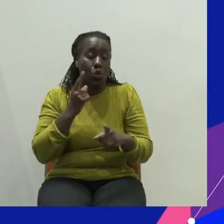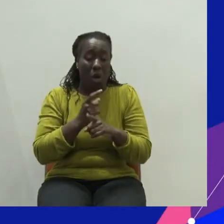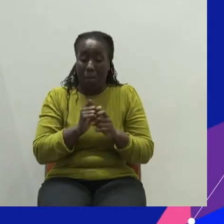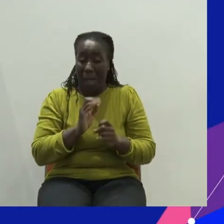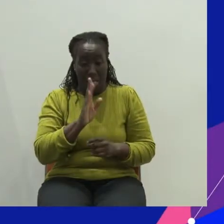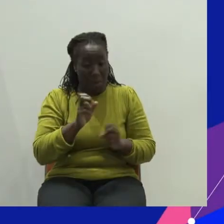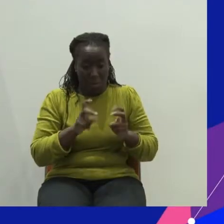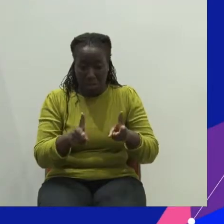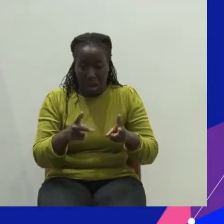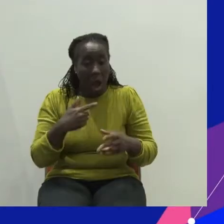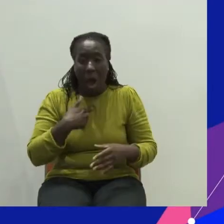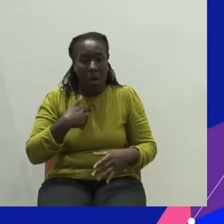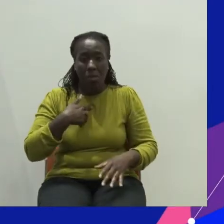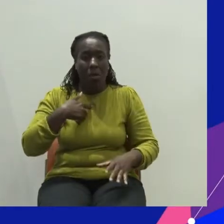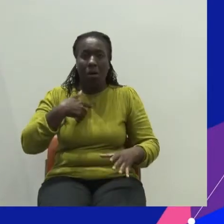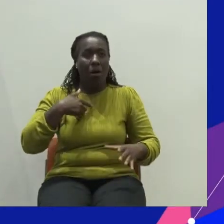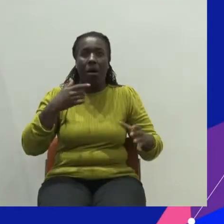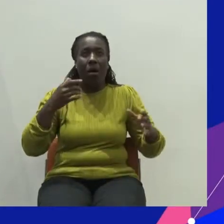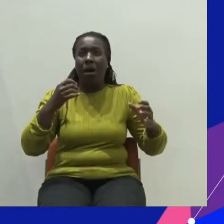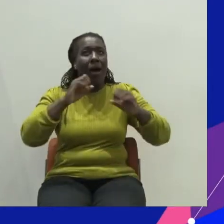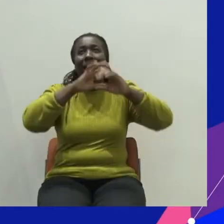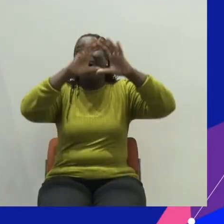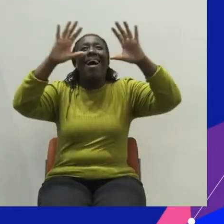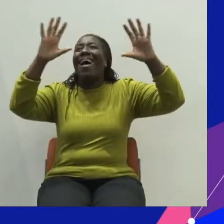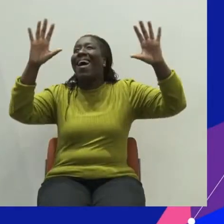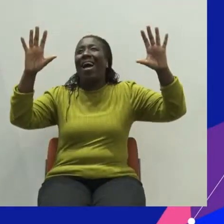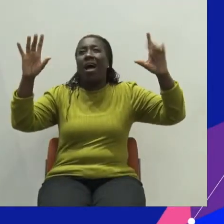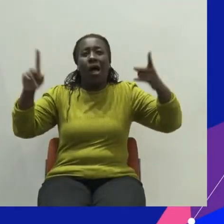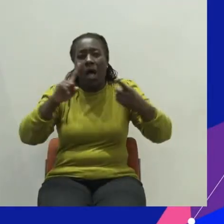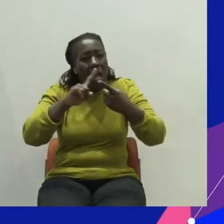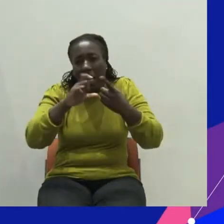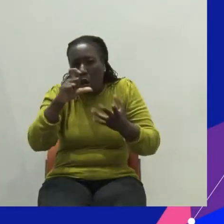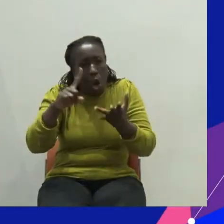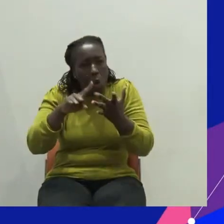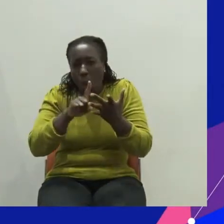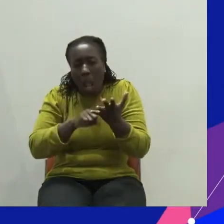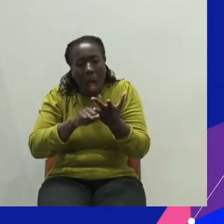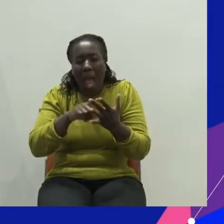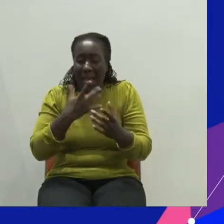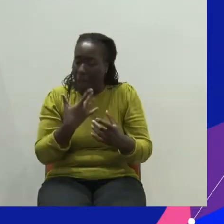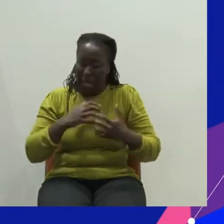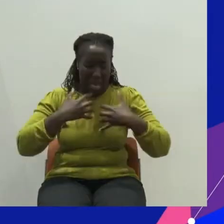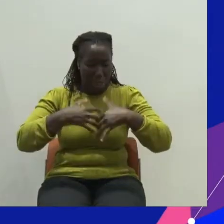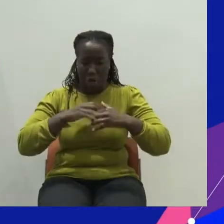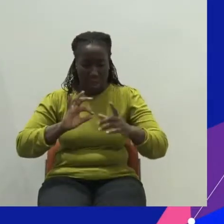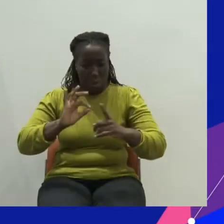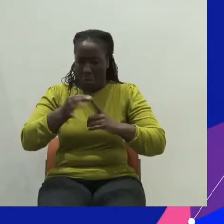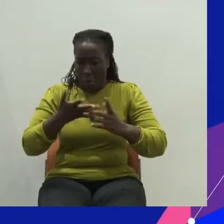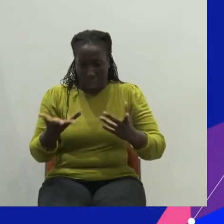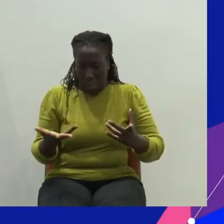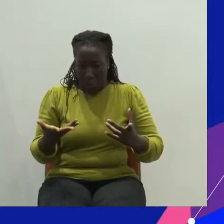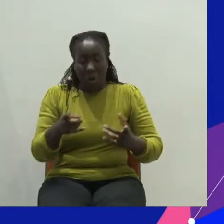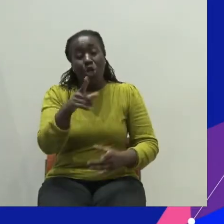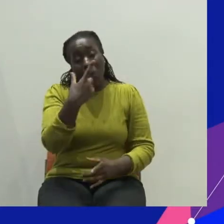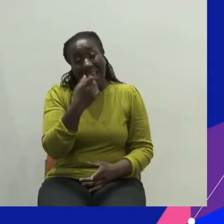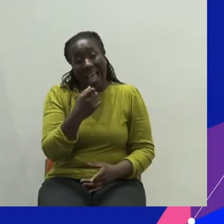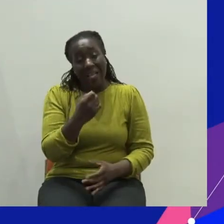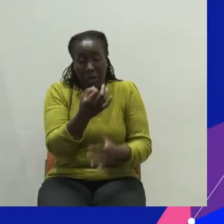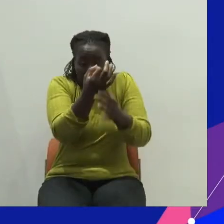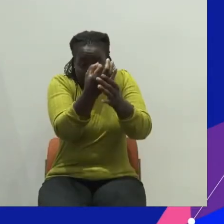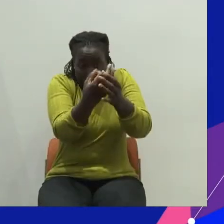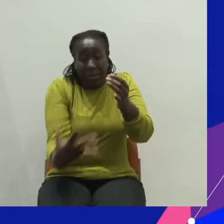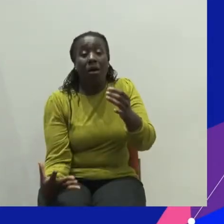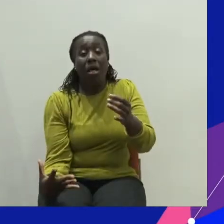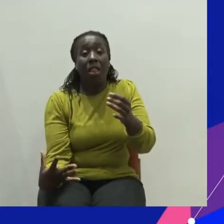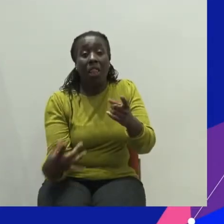am under no illusions that E. coli as a host could be engineered to the point where you could have a single E.